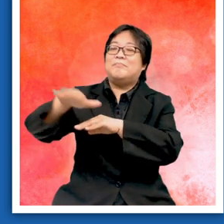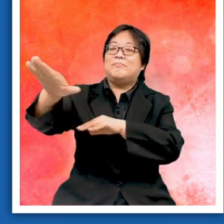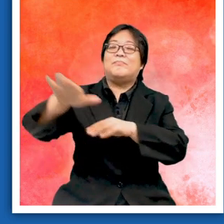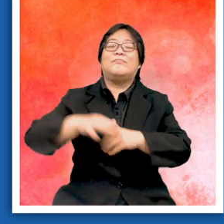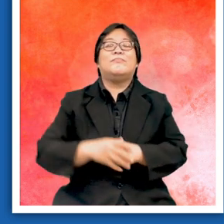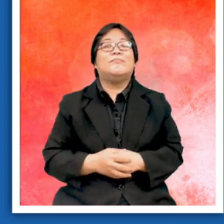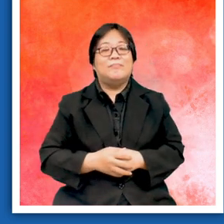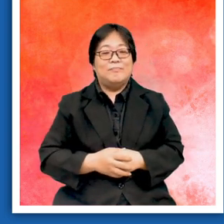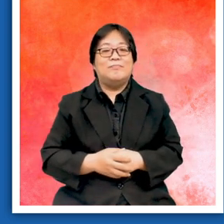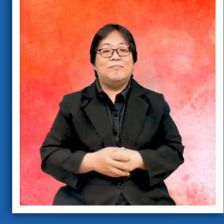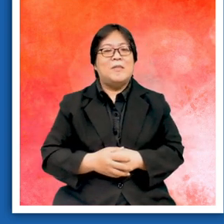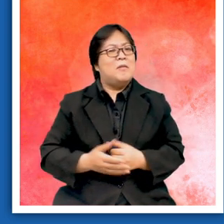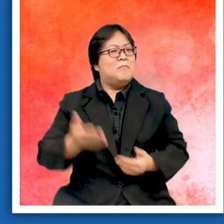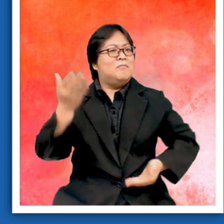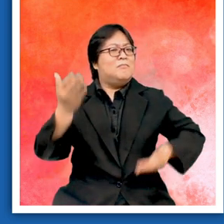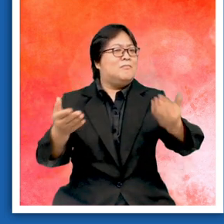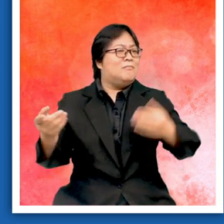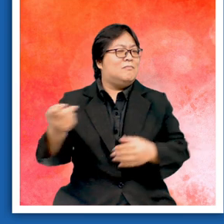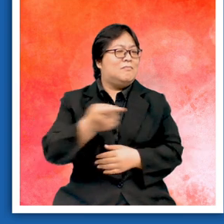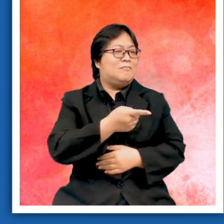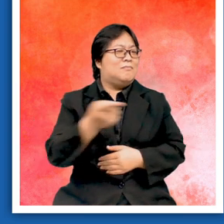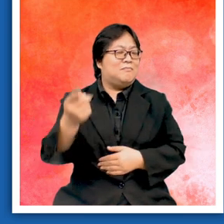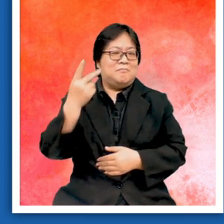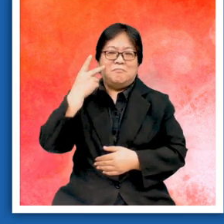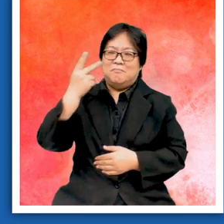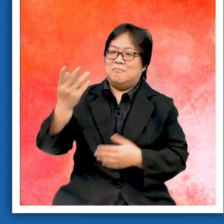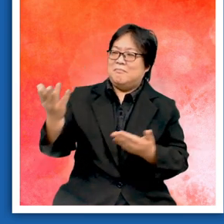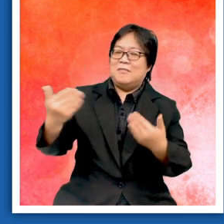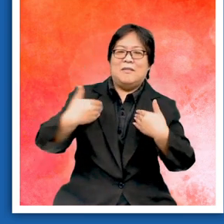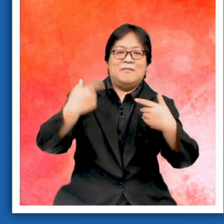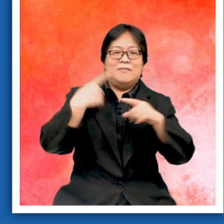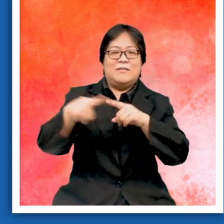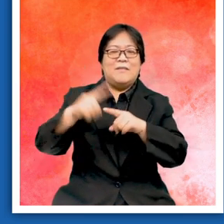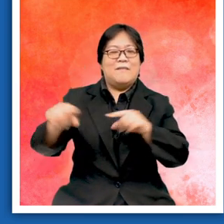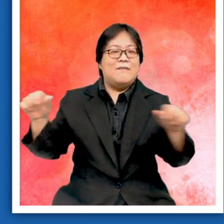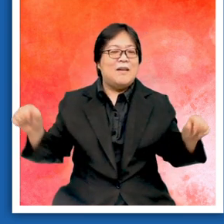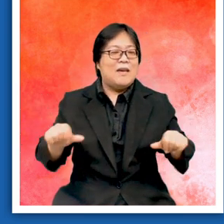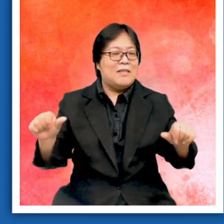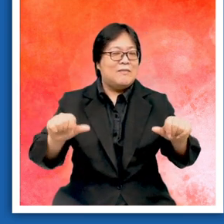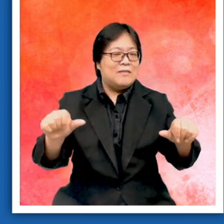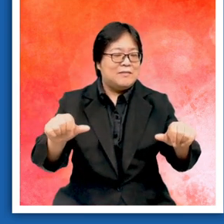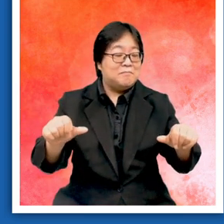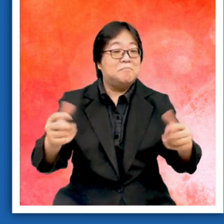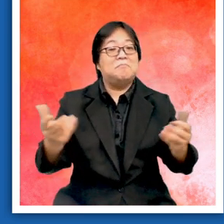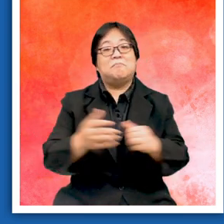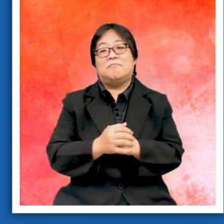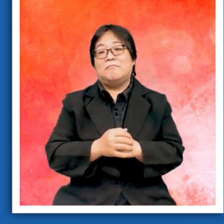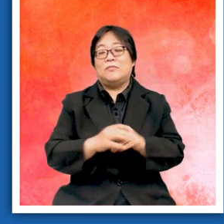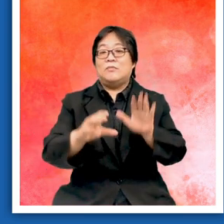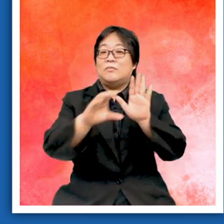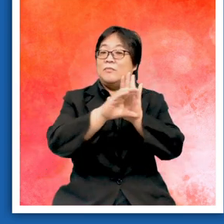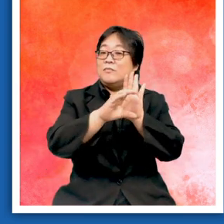You might be seeing other activities as well, such as